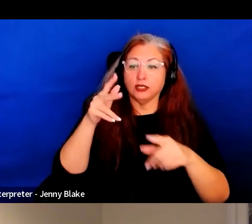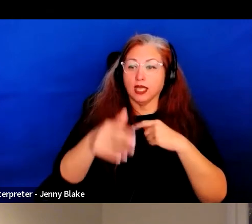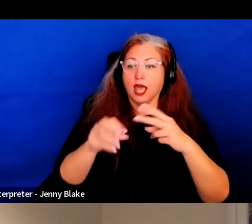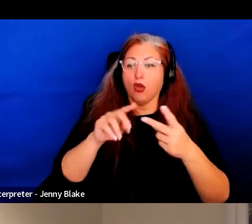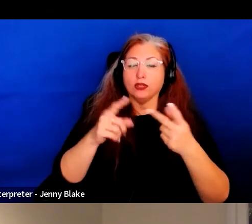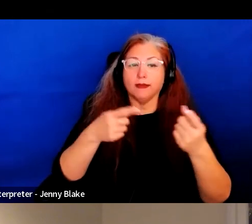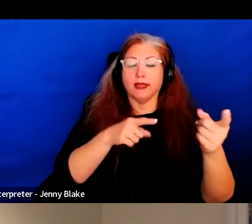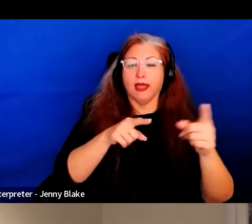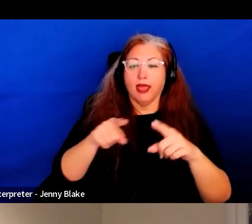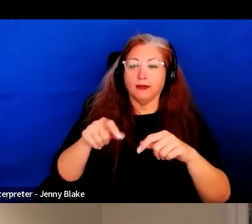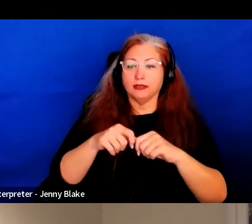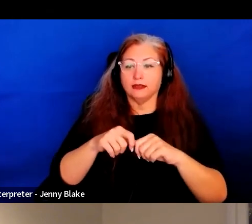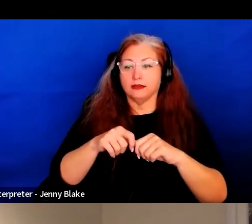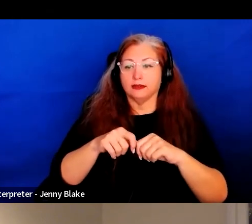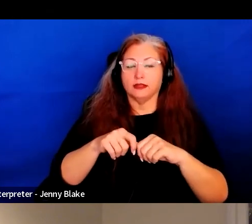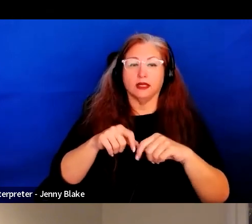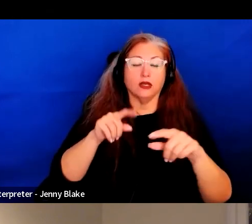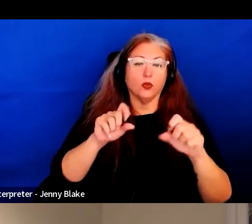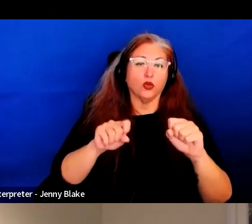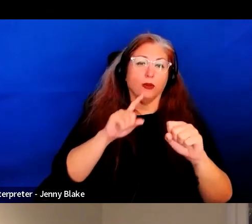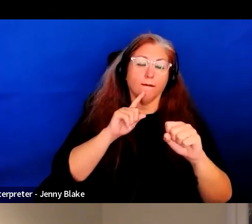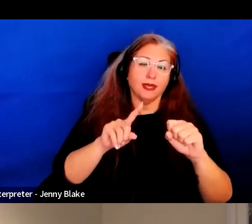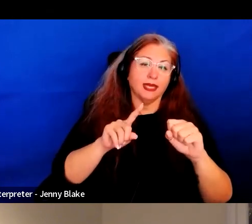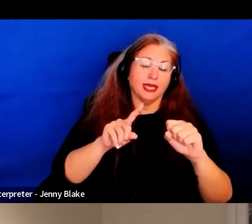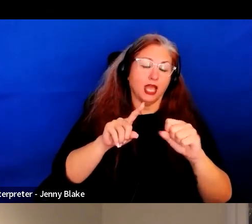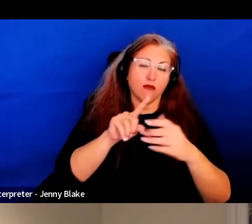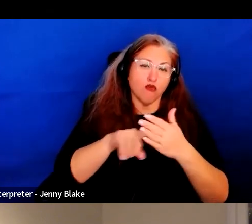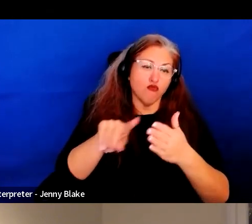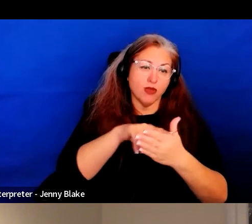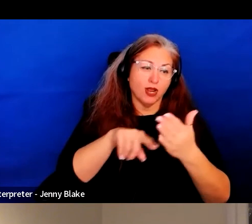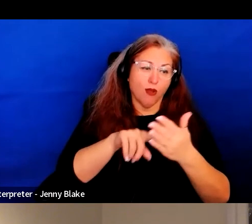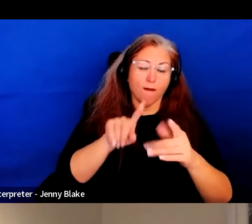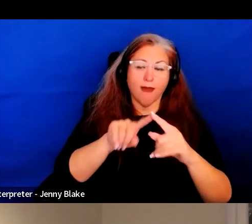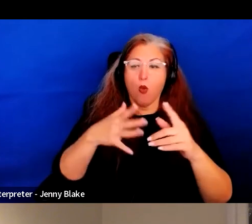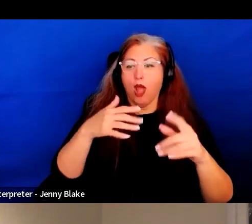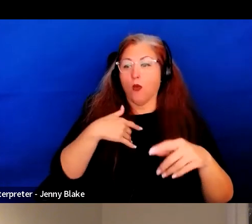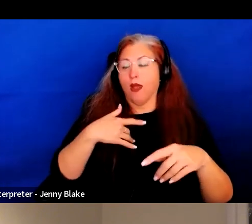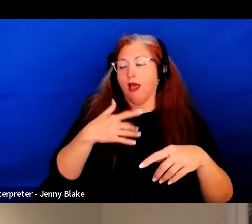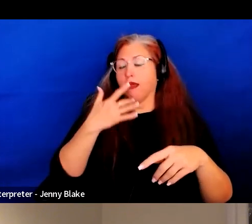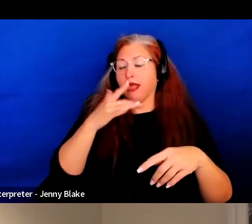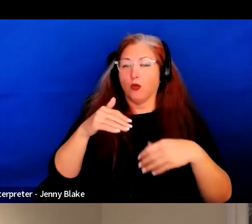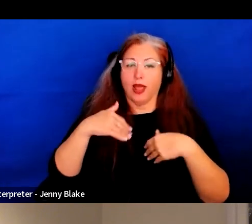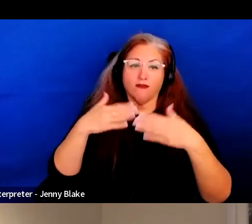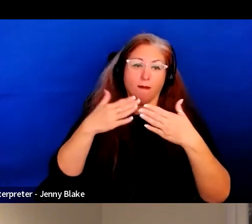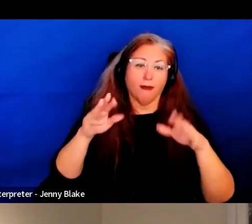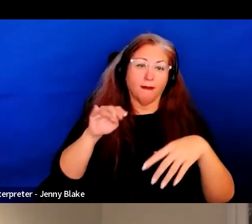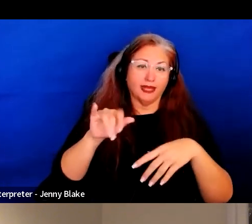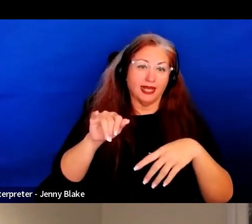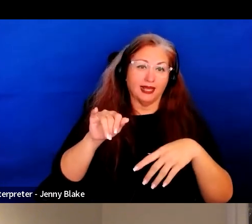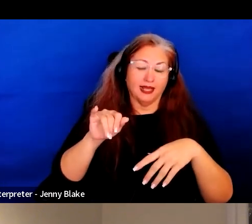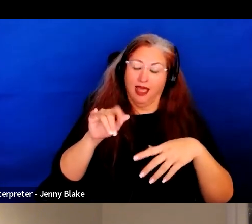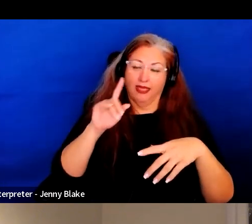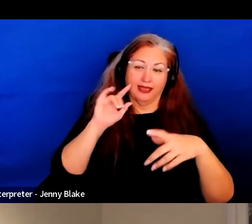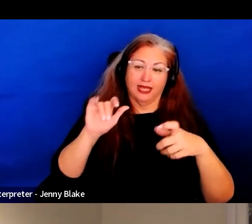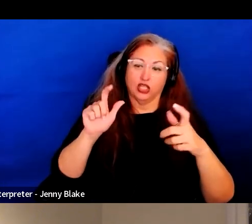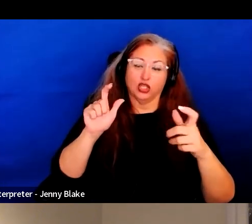because we are all working with public media. We can be critical of everything, but we are blessed with public media. Seriously, it's a huge.